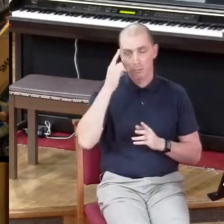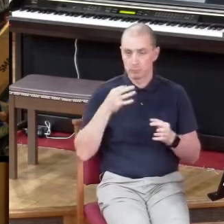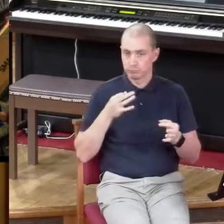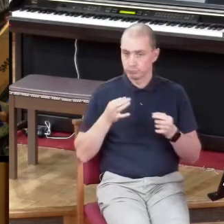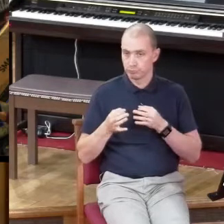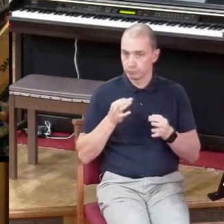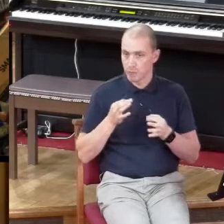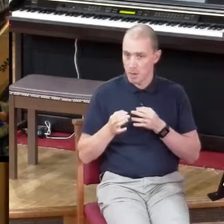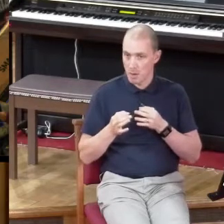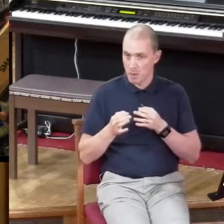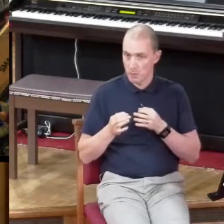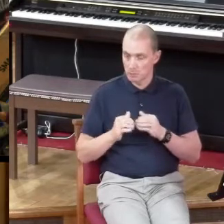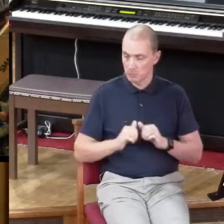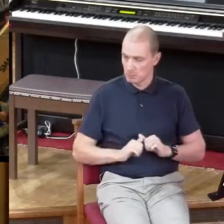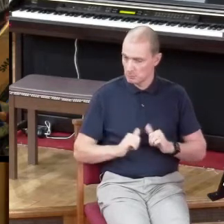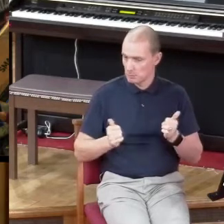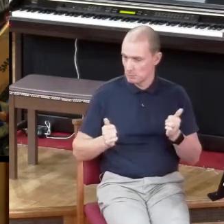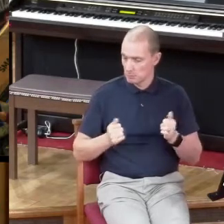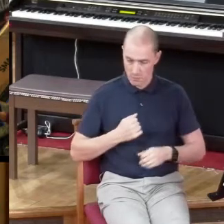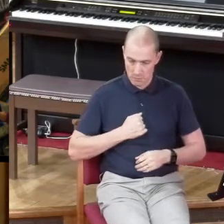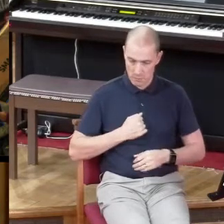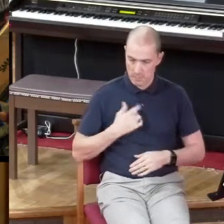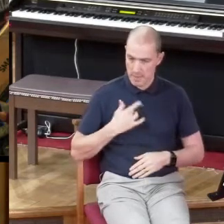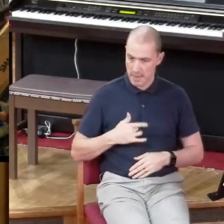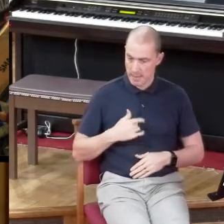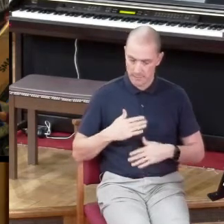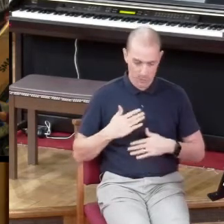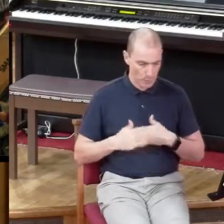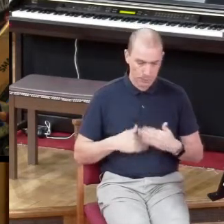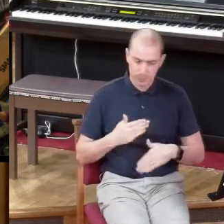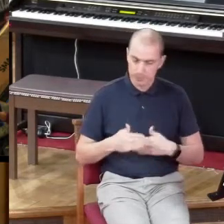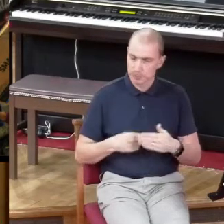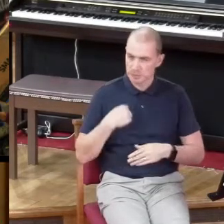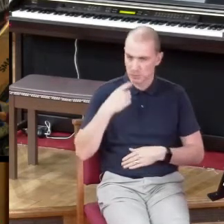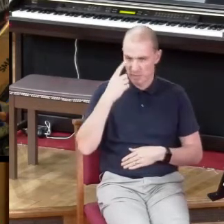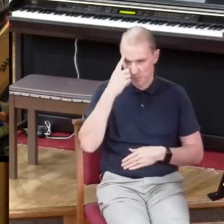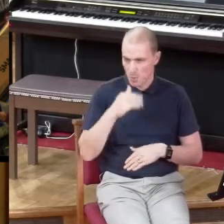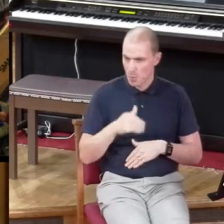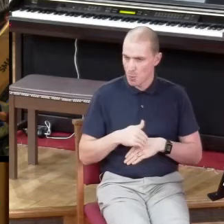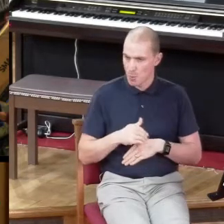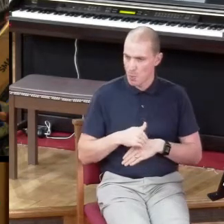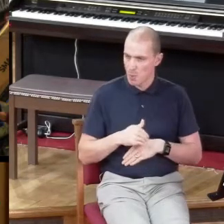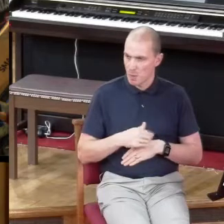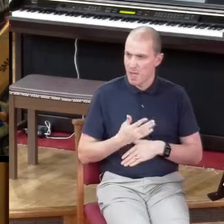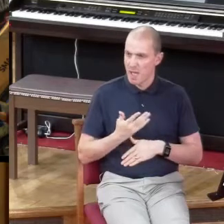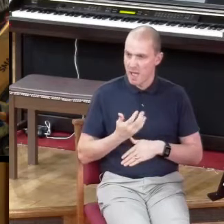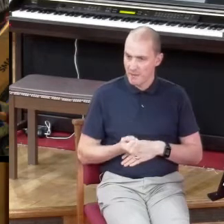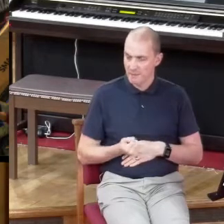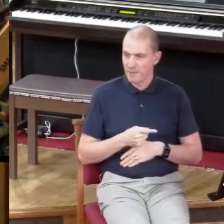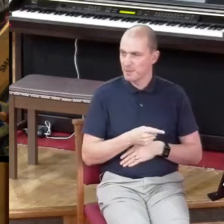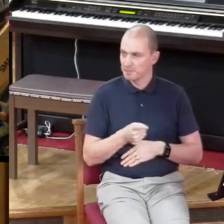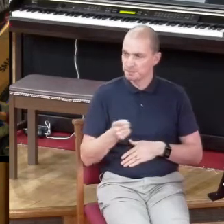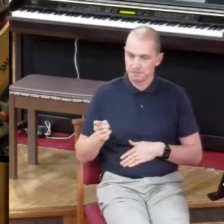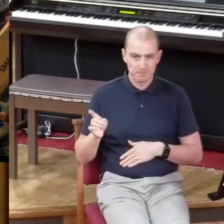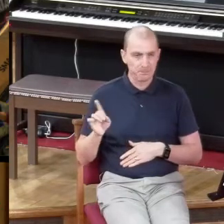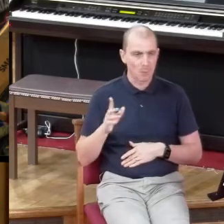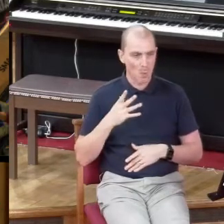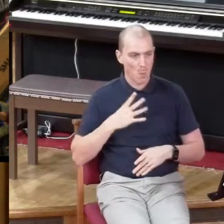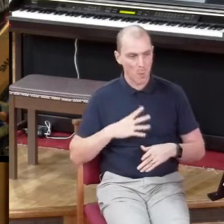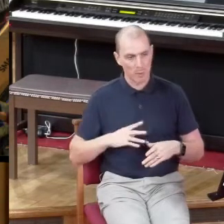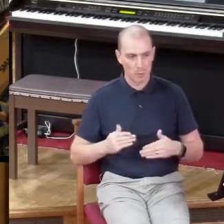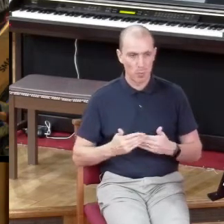life. And I think that's where the trouble lies. When many people want innovation, when